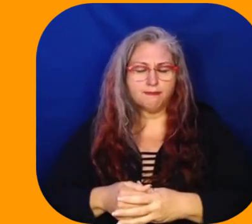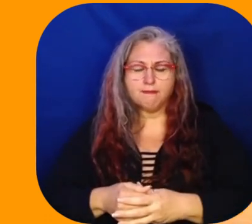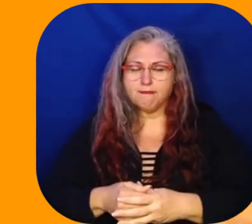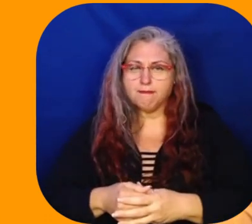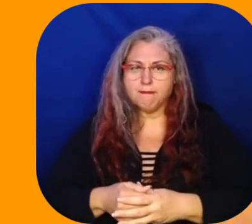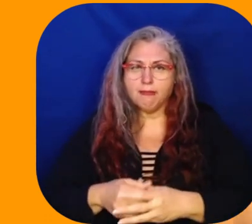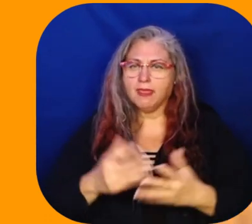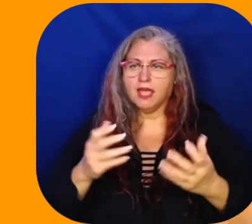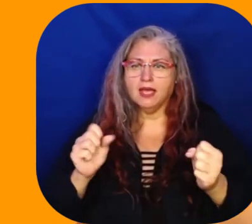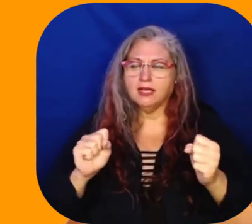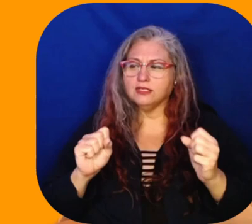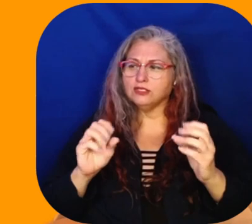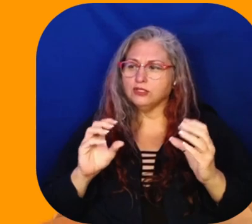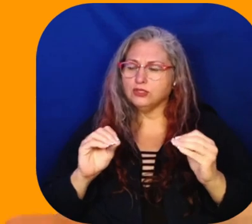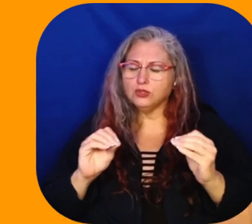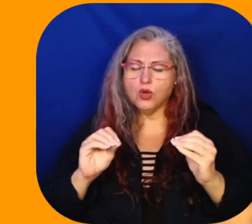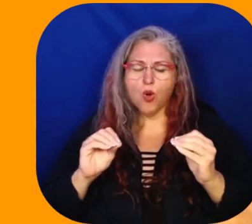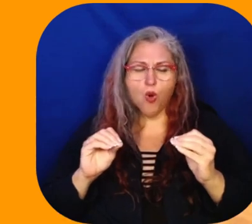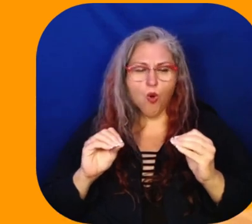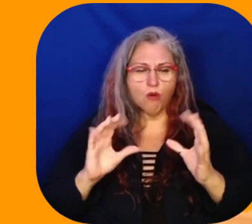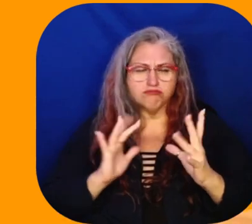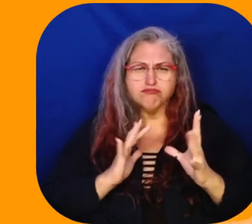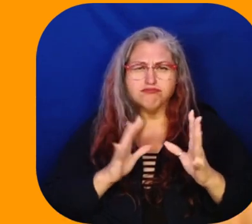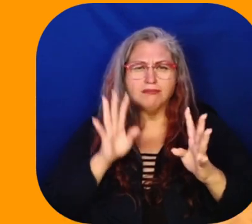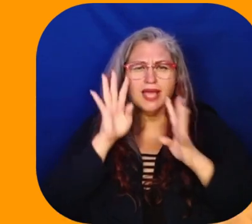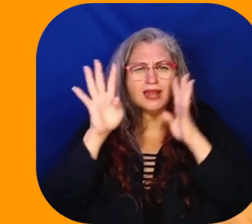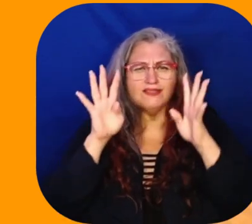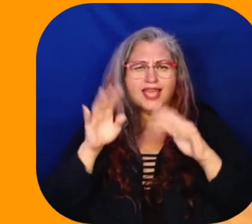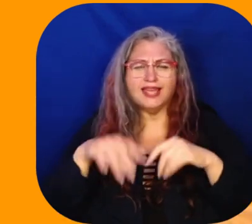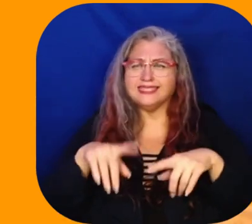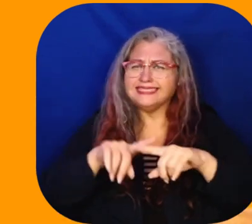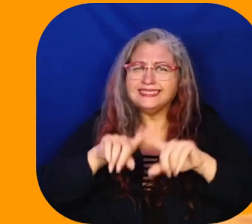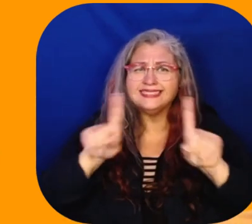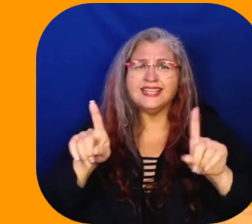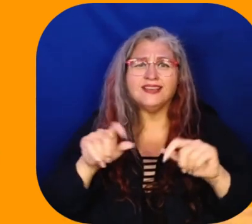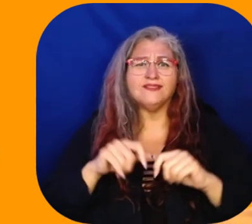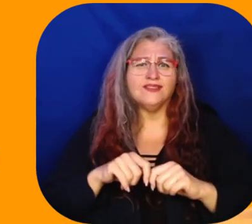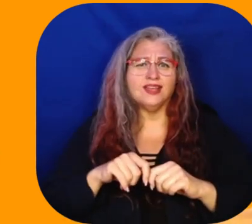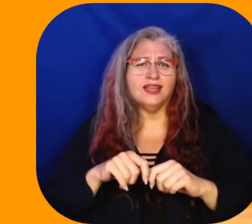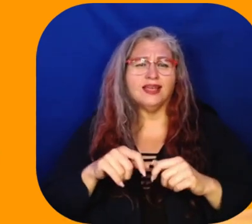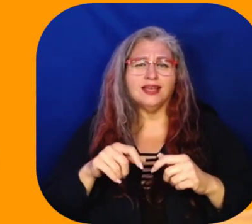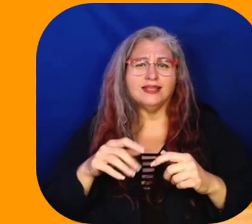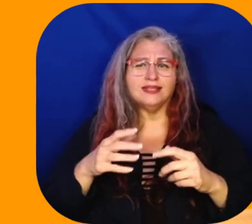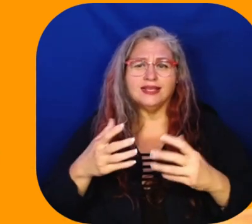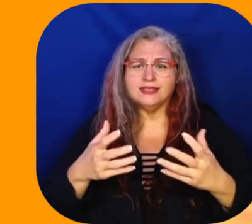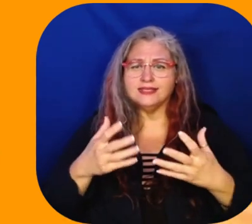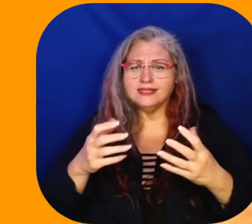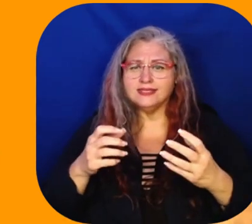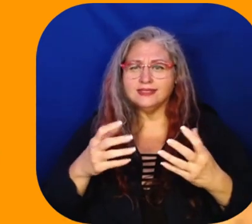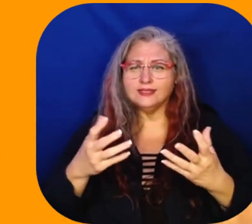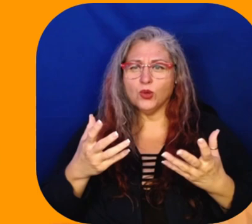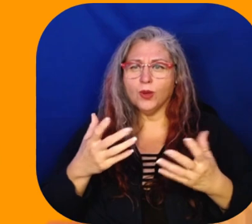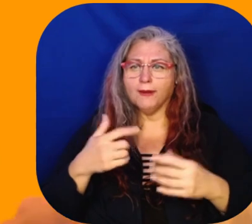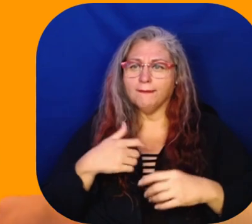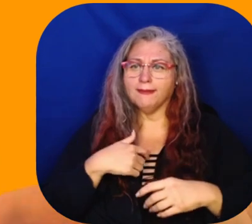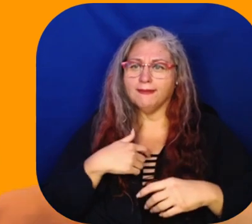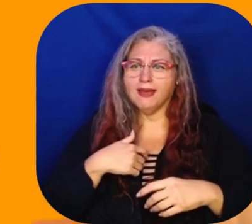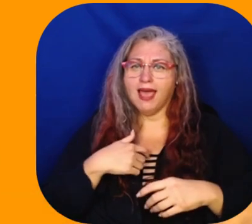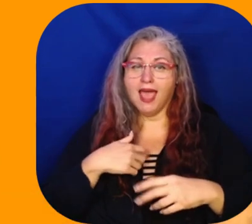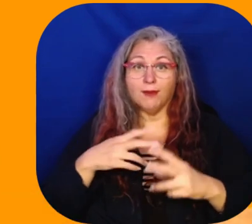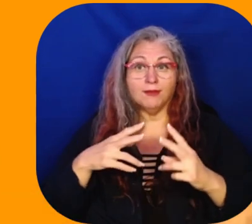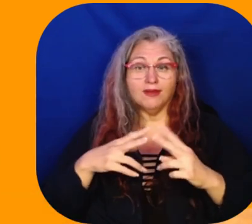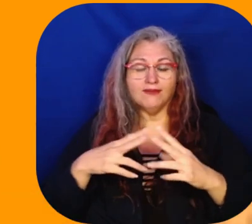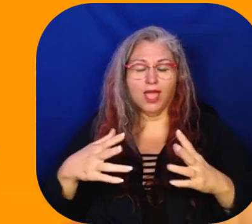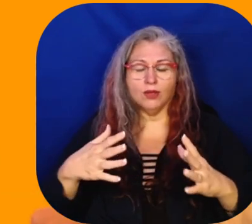So innovative, it's different, it's so, I am very